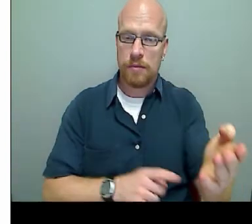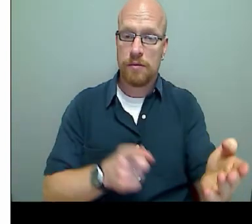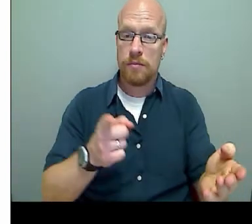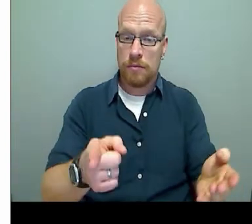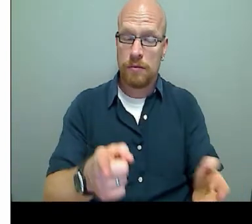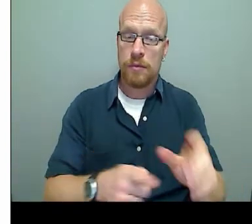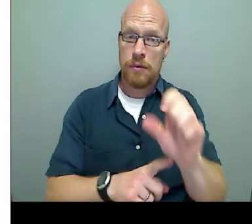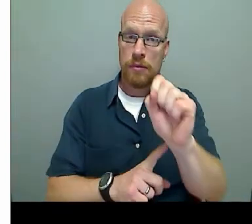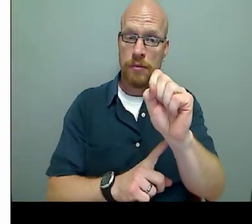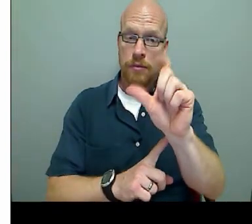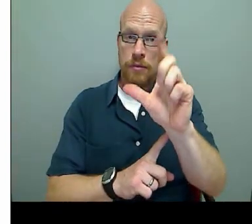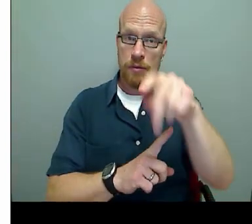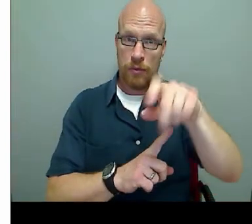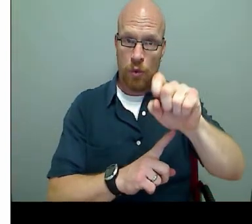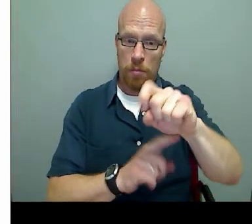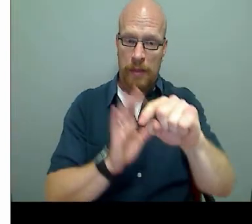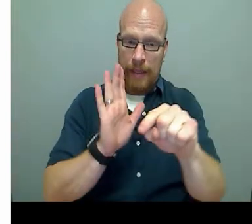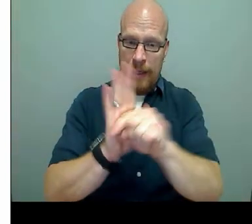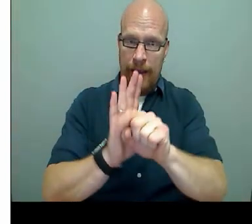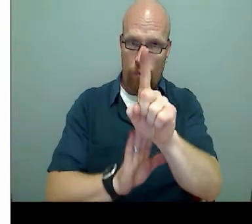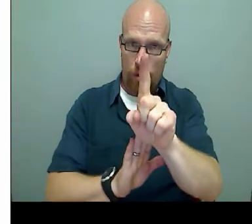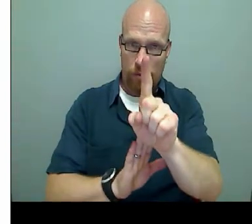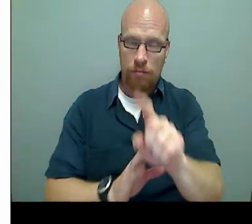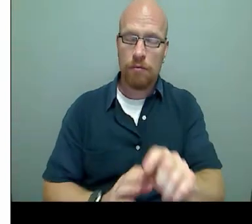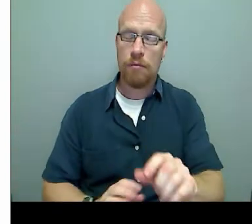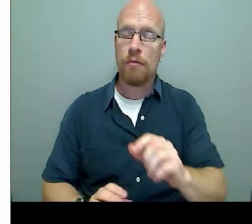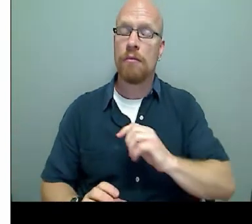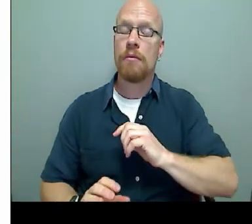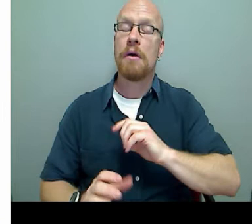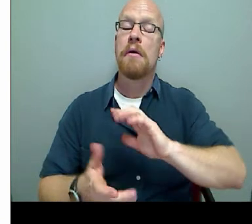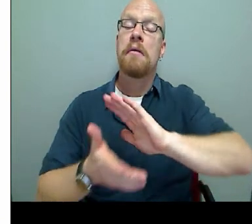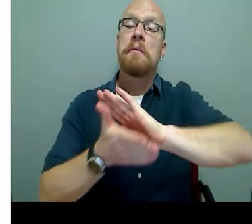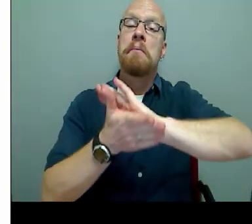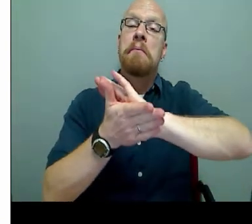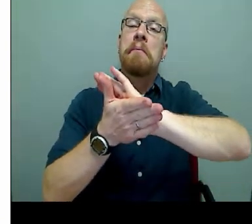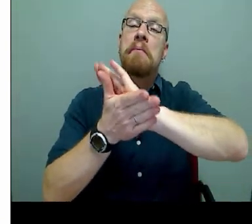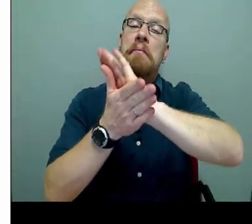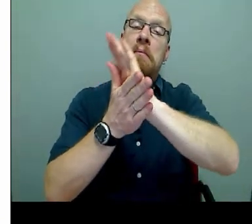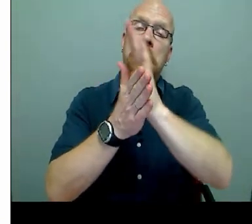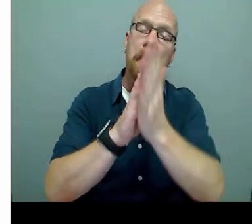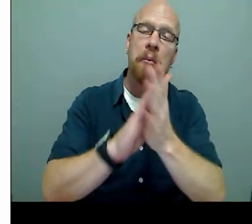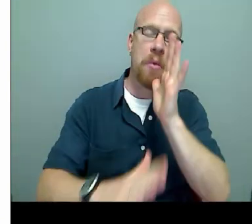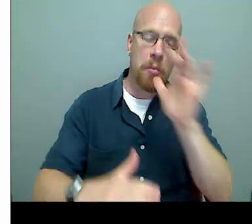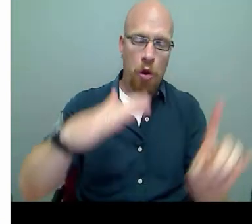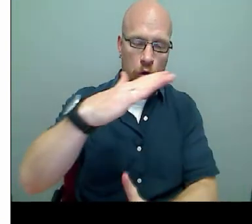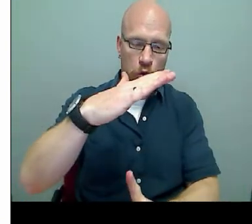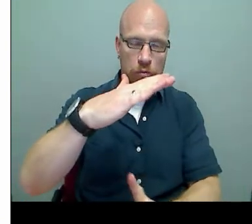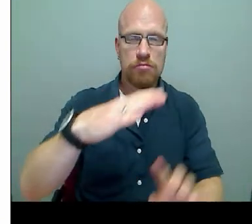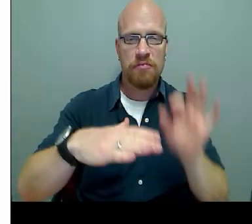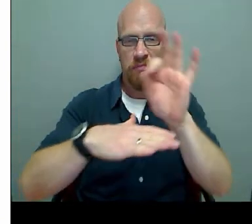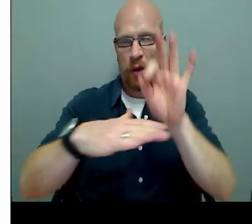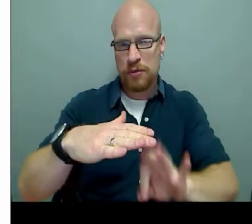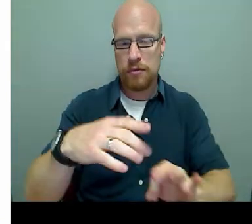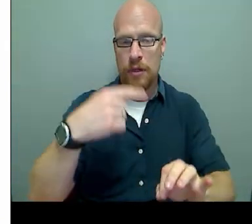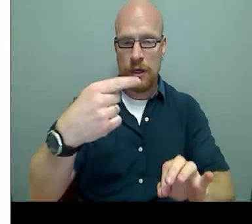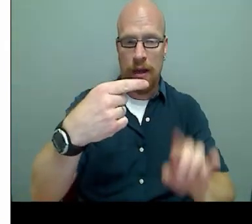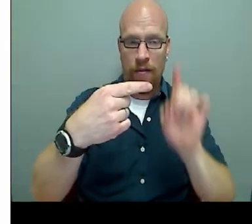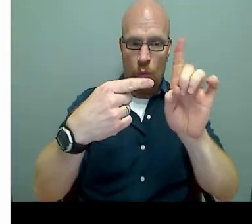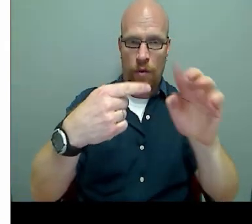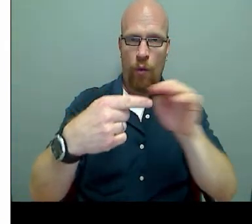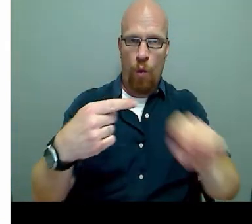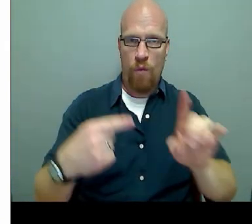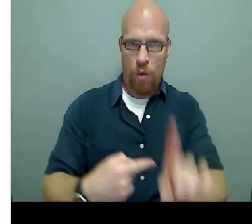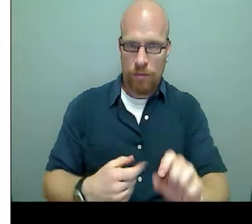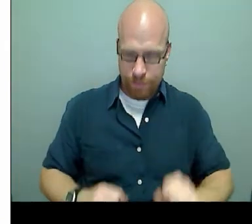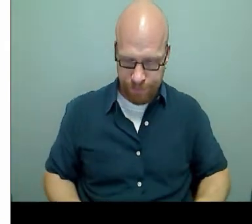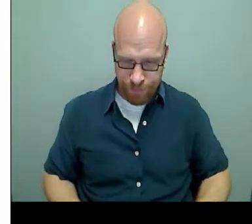You'll notice two things. Our slope is -1. What that means is the fraction would